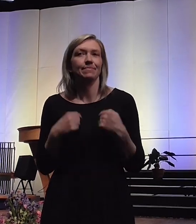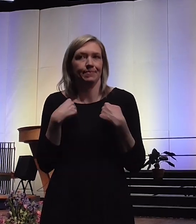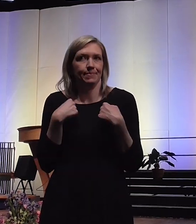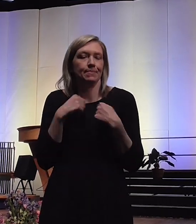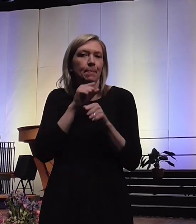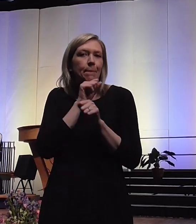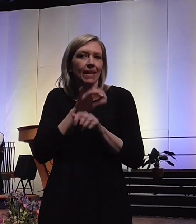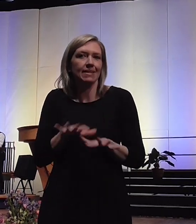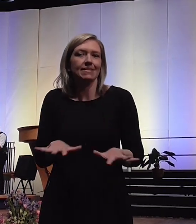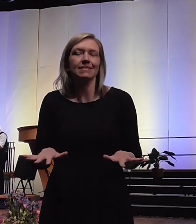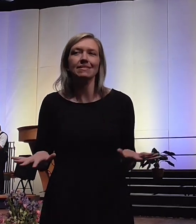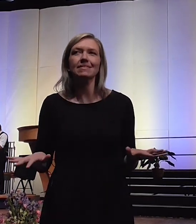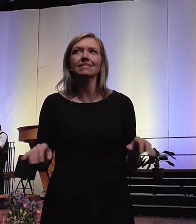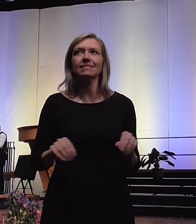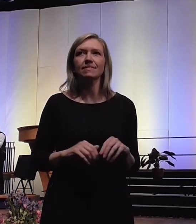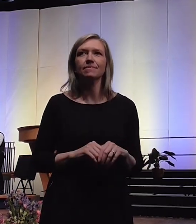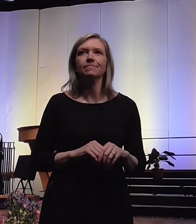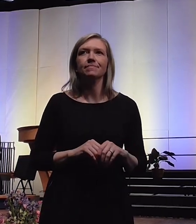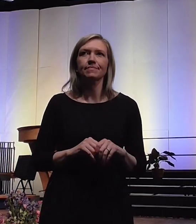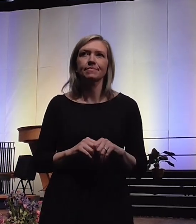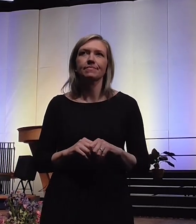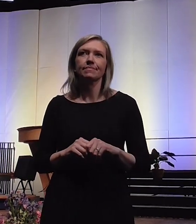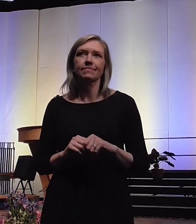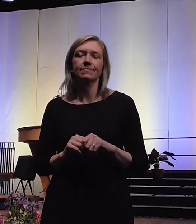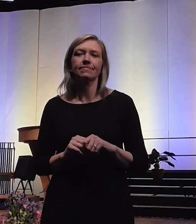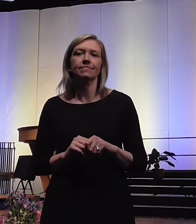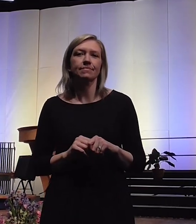I am blessed.